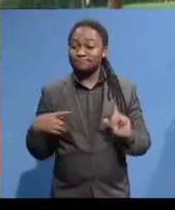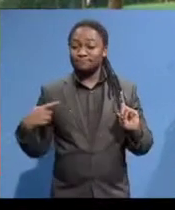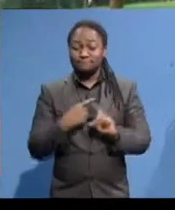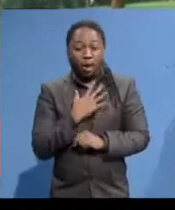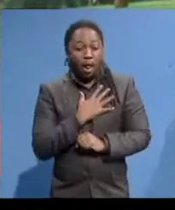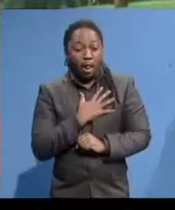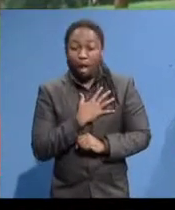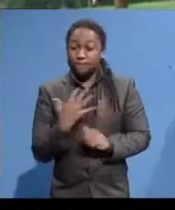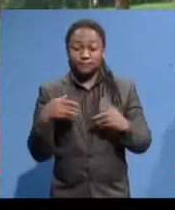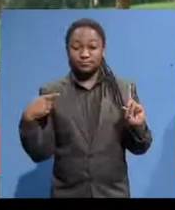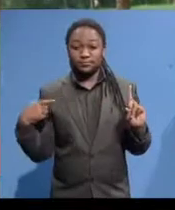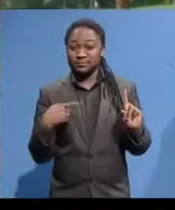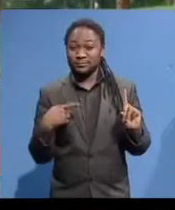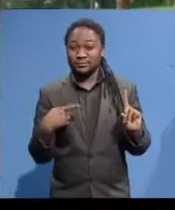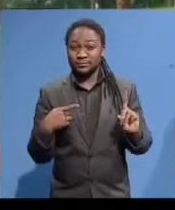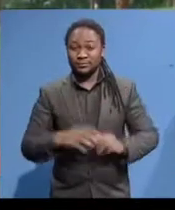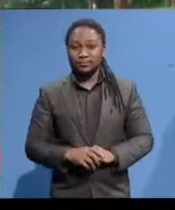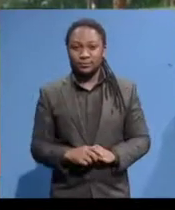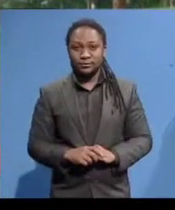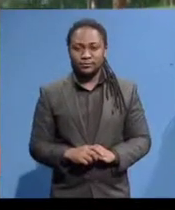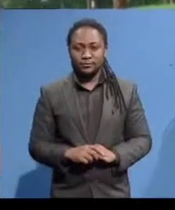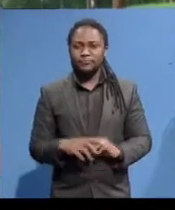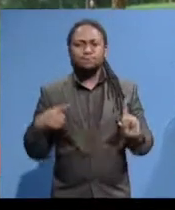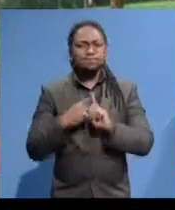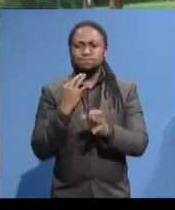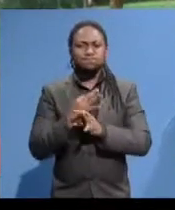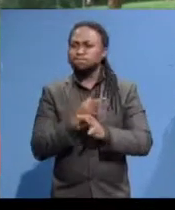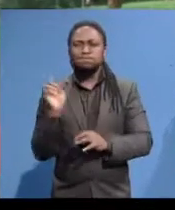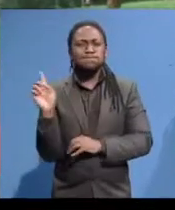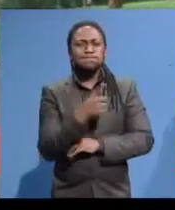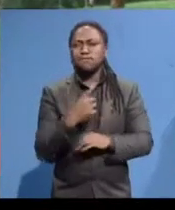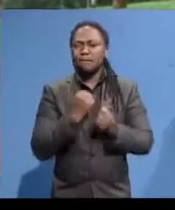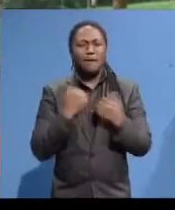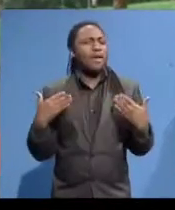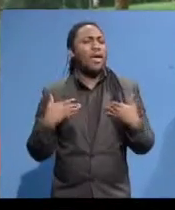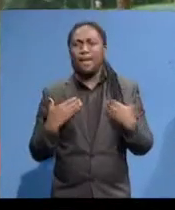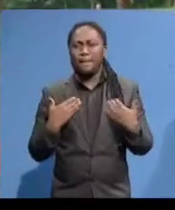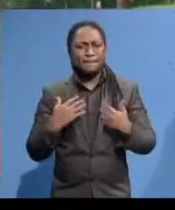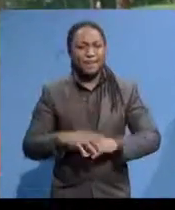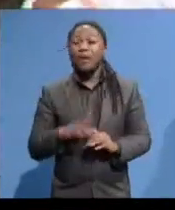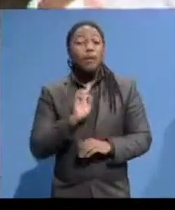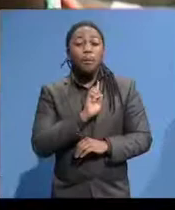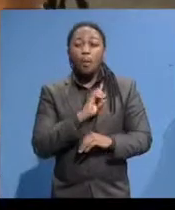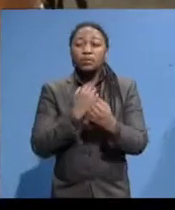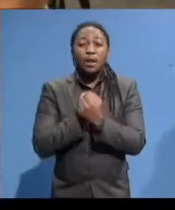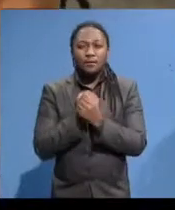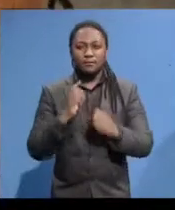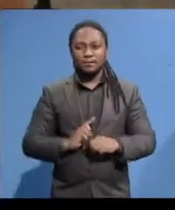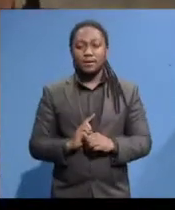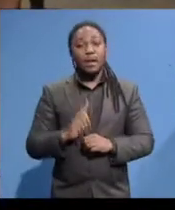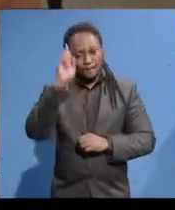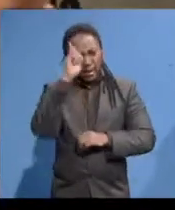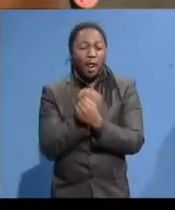and forgave everyone, and I also want to love everyone and forgive everyone. I love Dr.